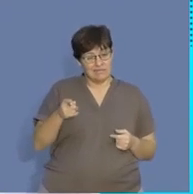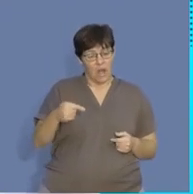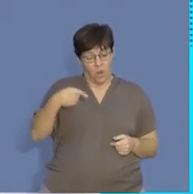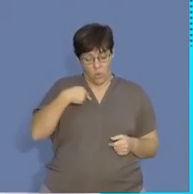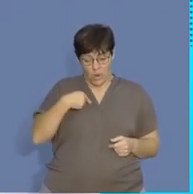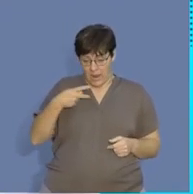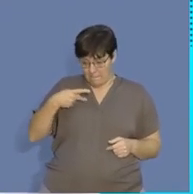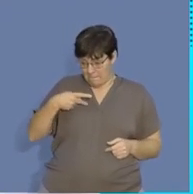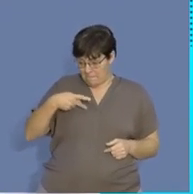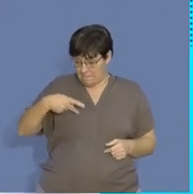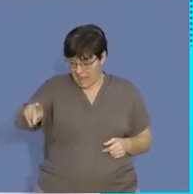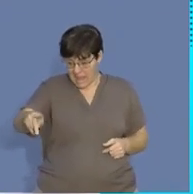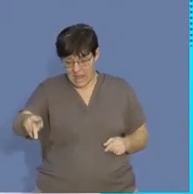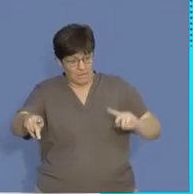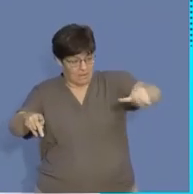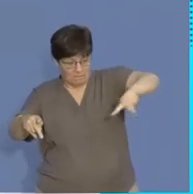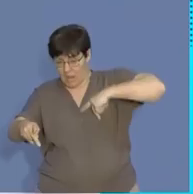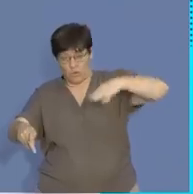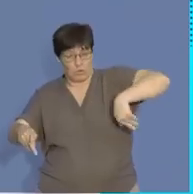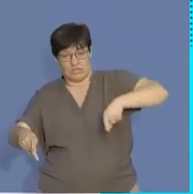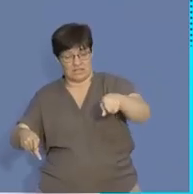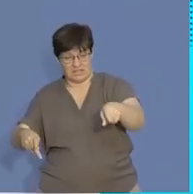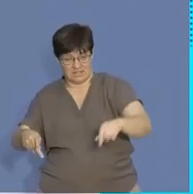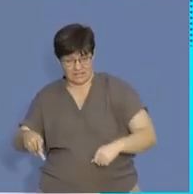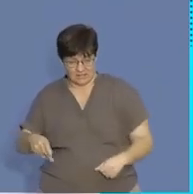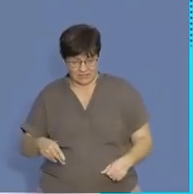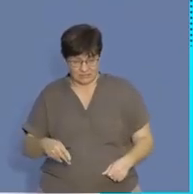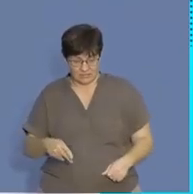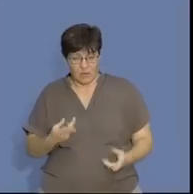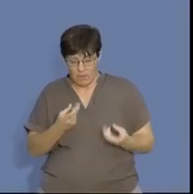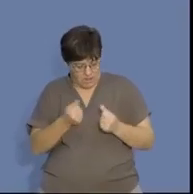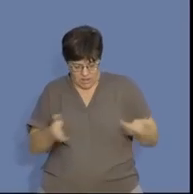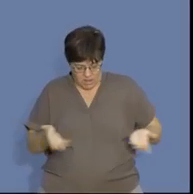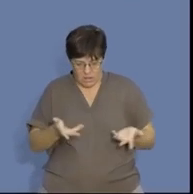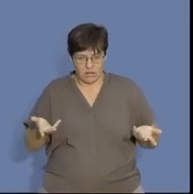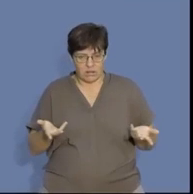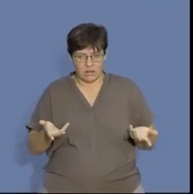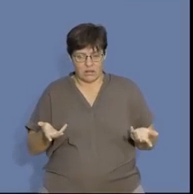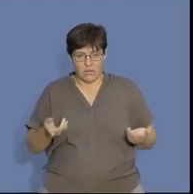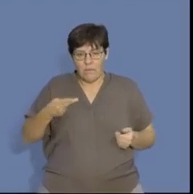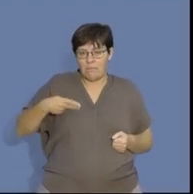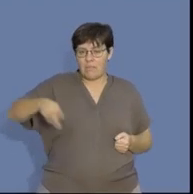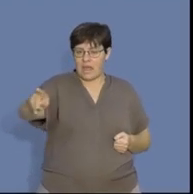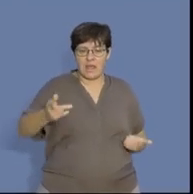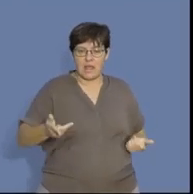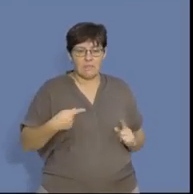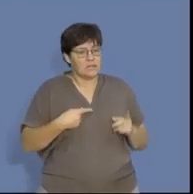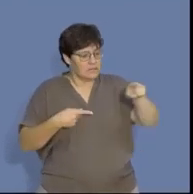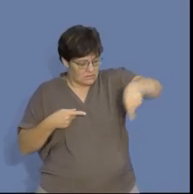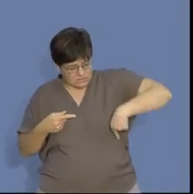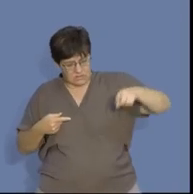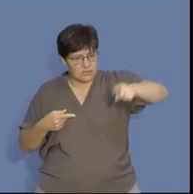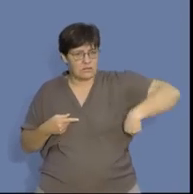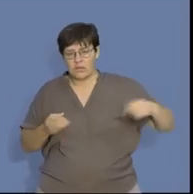the event of the opposite happening, because that's what's happening here, we are first paying our creditors, but there's